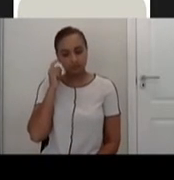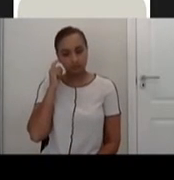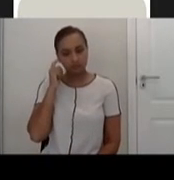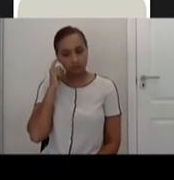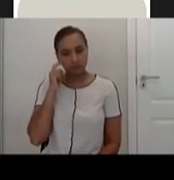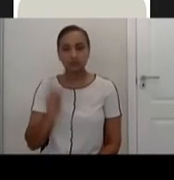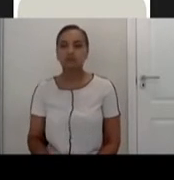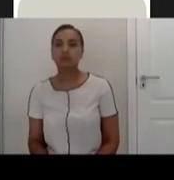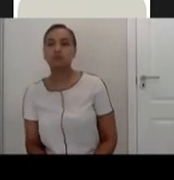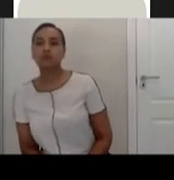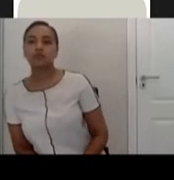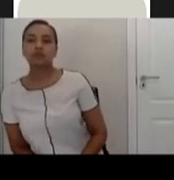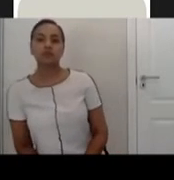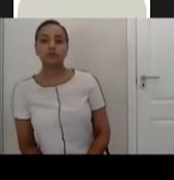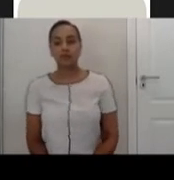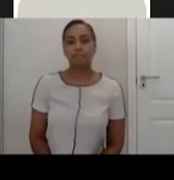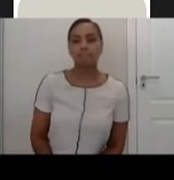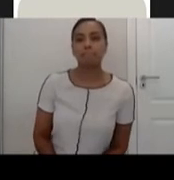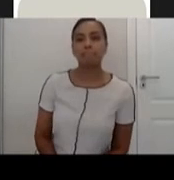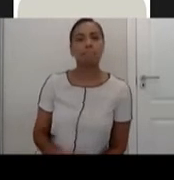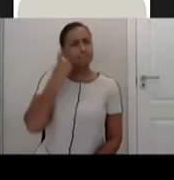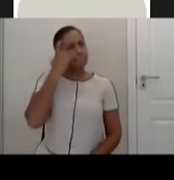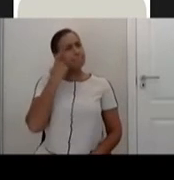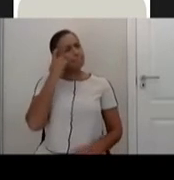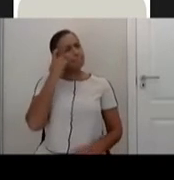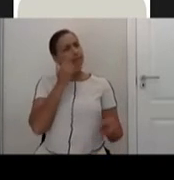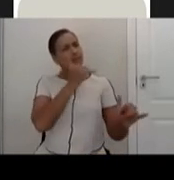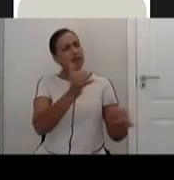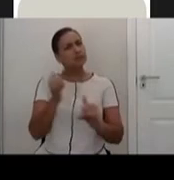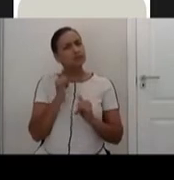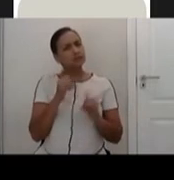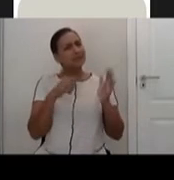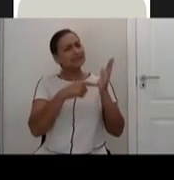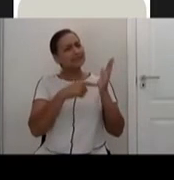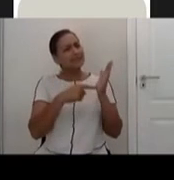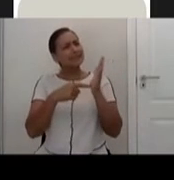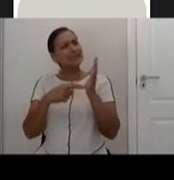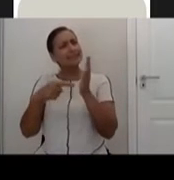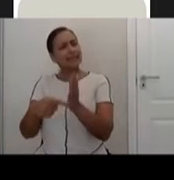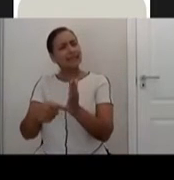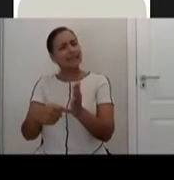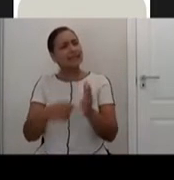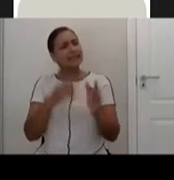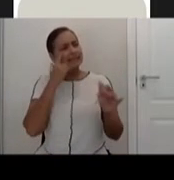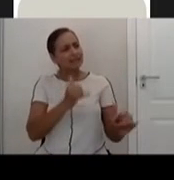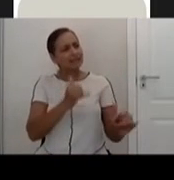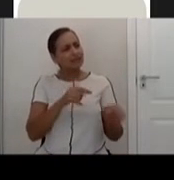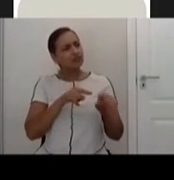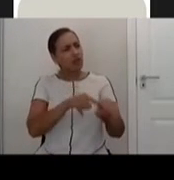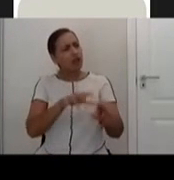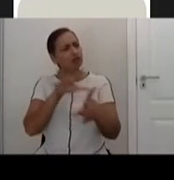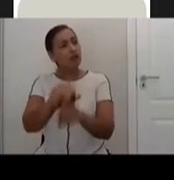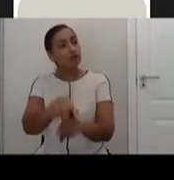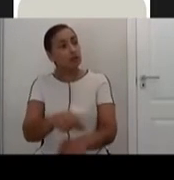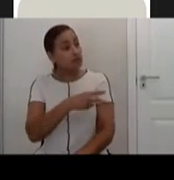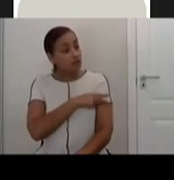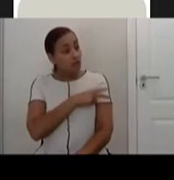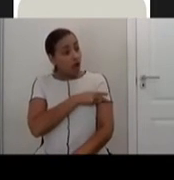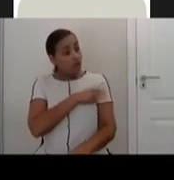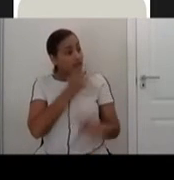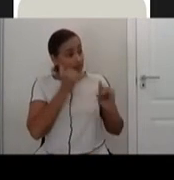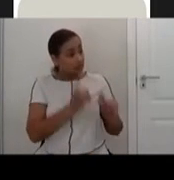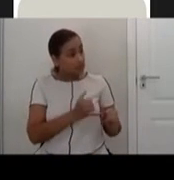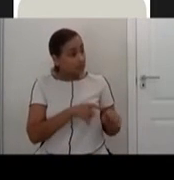So it's just thinking about that testing, is that going to be more automatic then within the schools? Will staff be tested, are children being, not